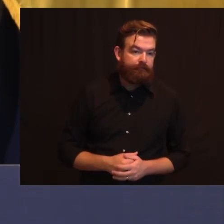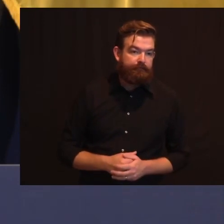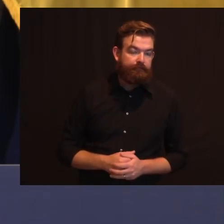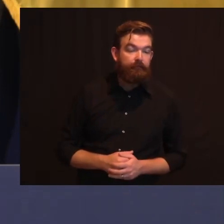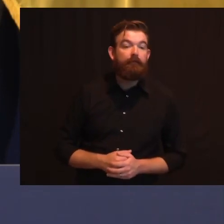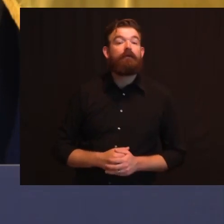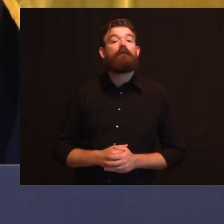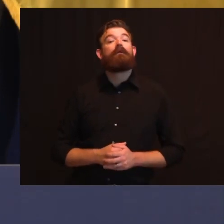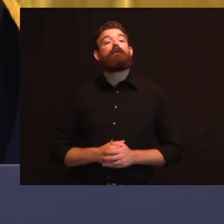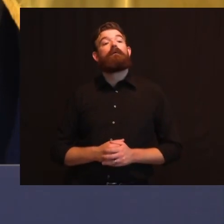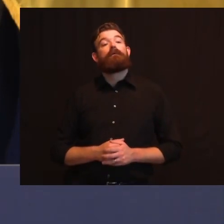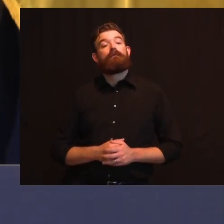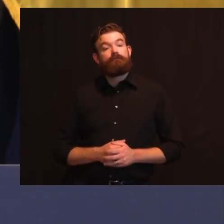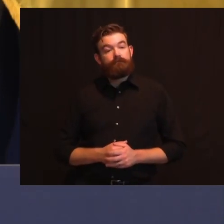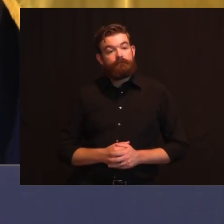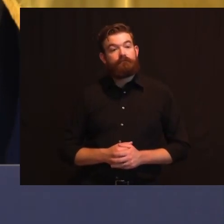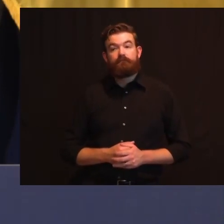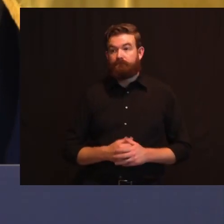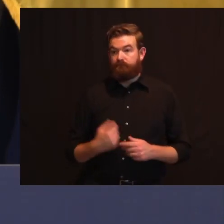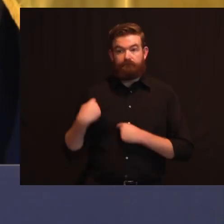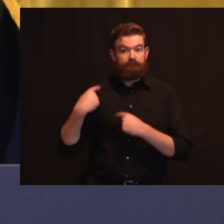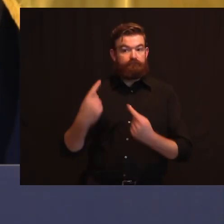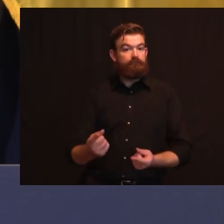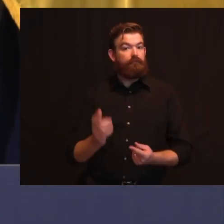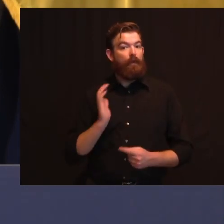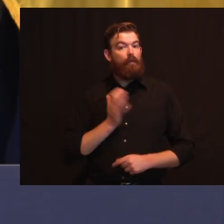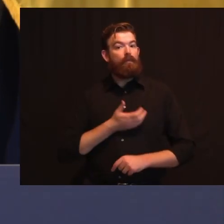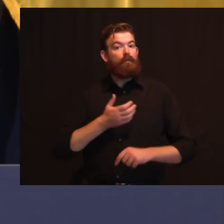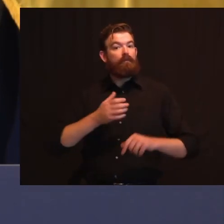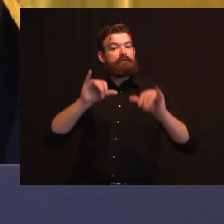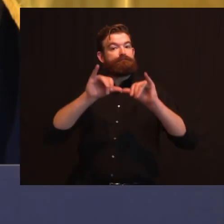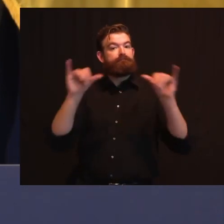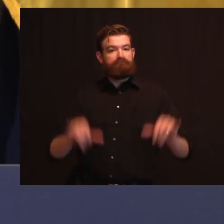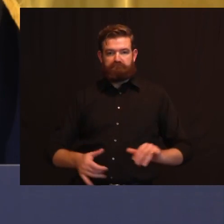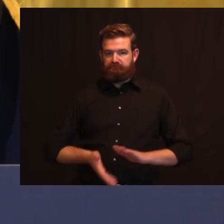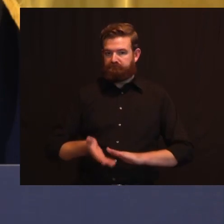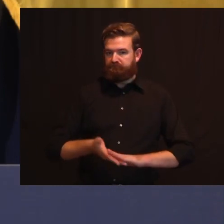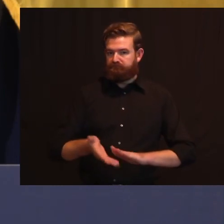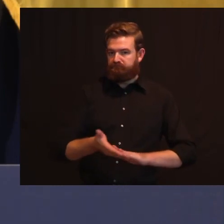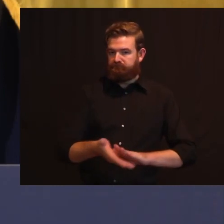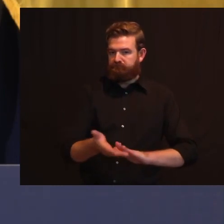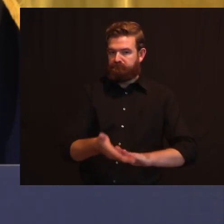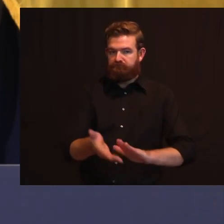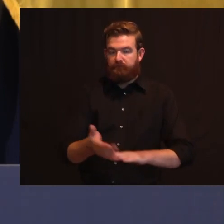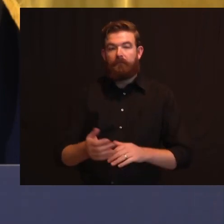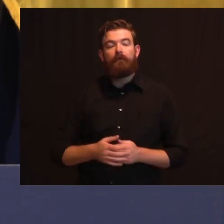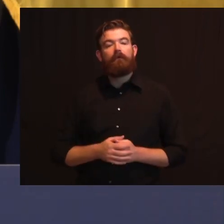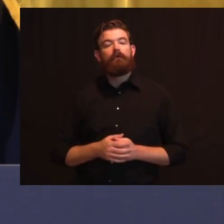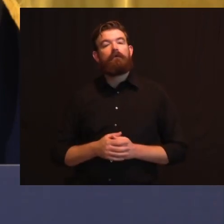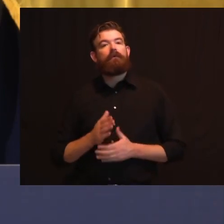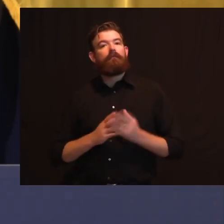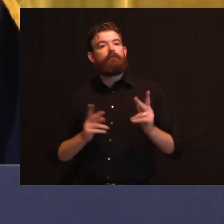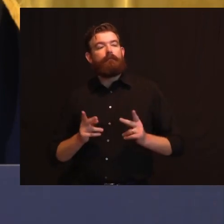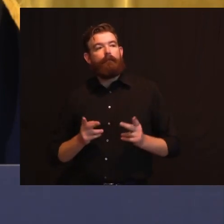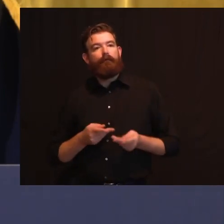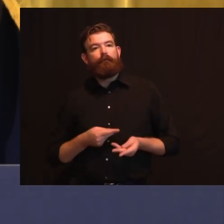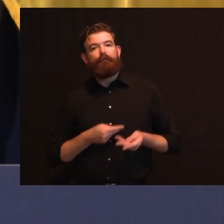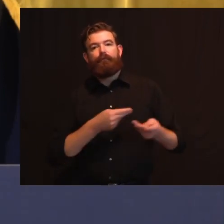So what you're seeing is when you've got folks who have some transmission that's not related to school, they come in contact with